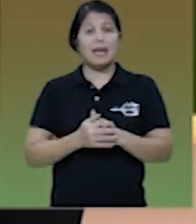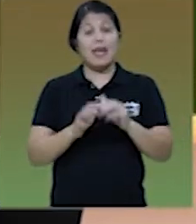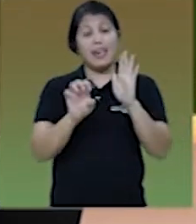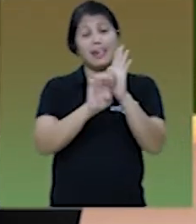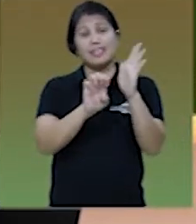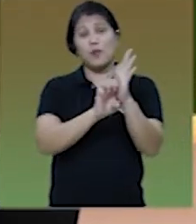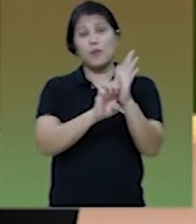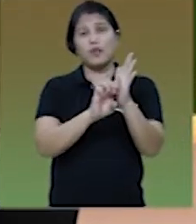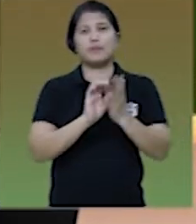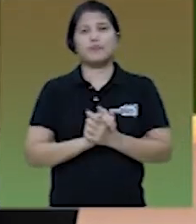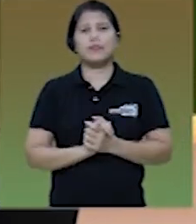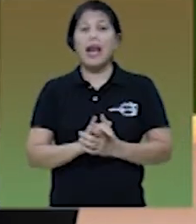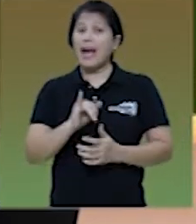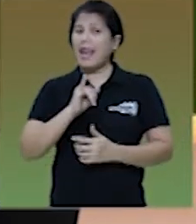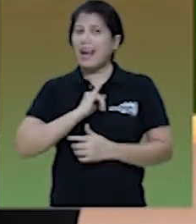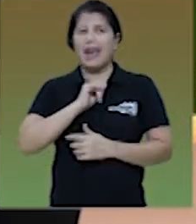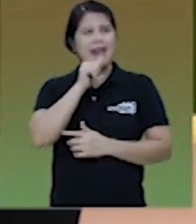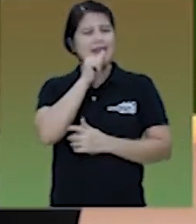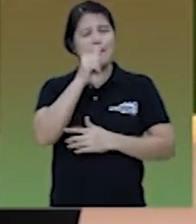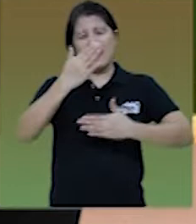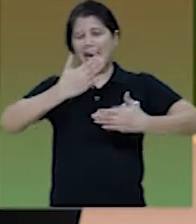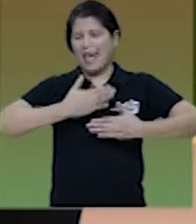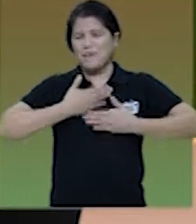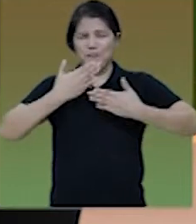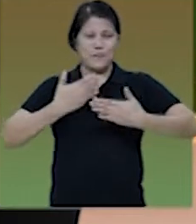Example, I am happy.